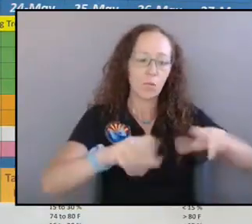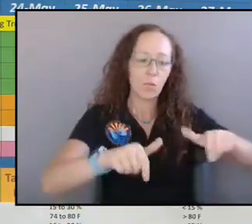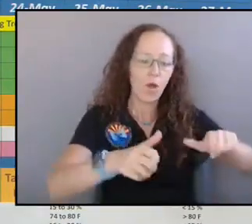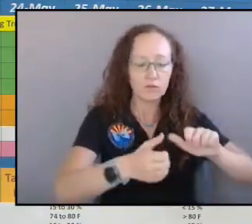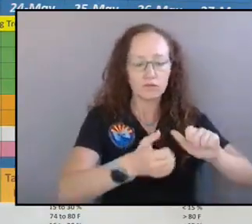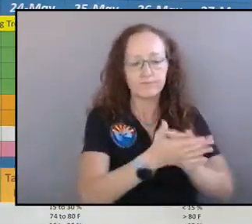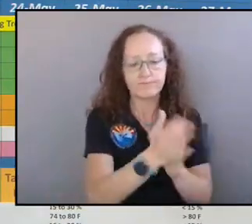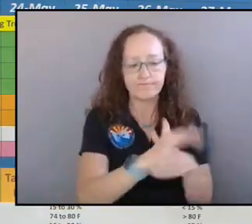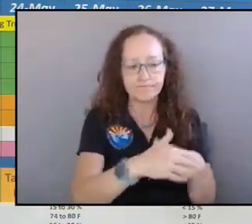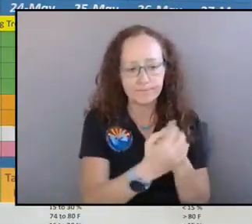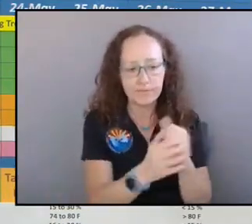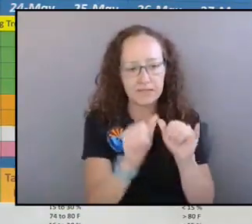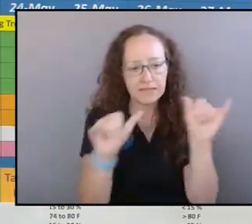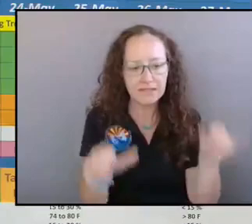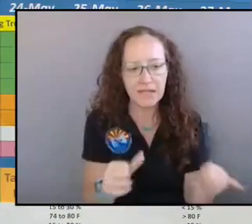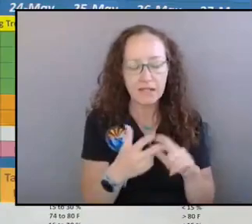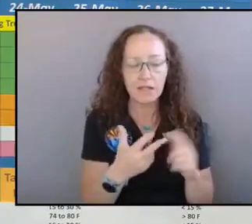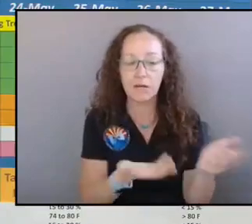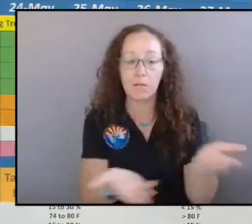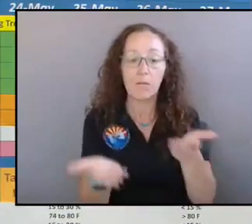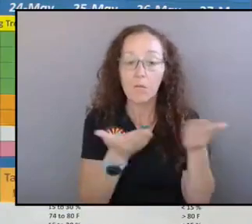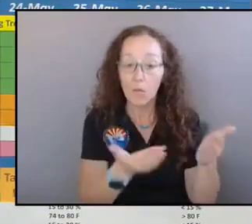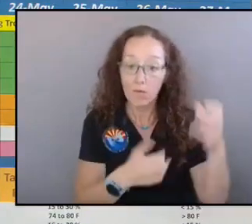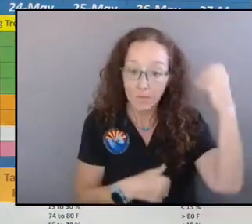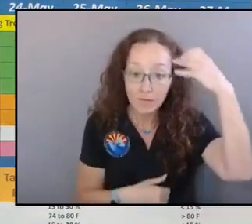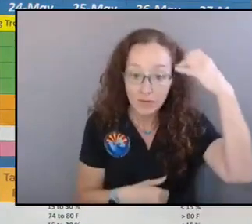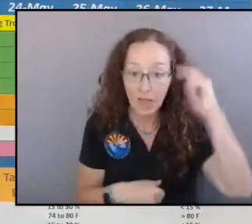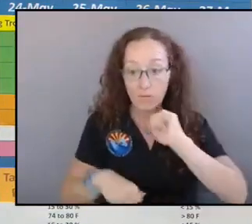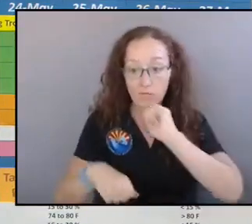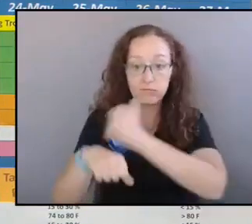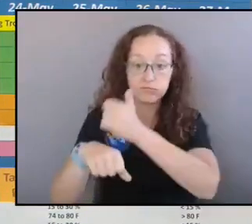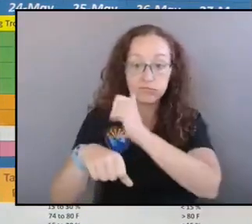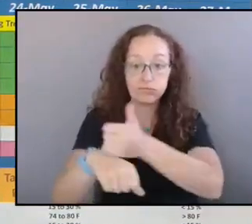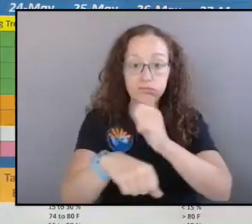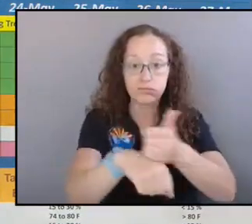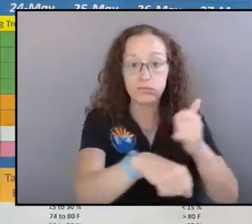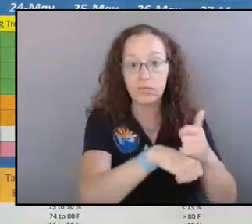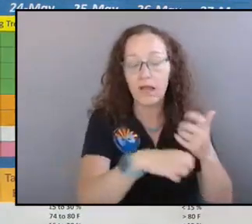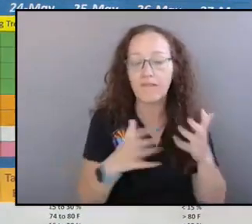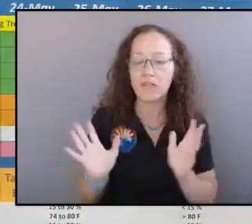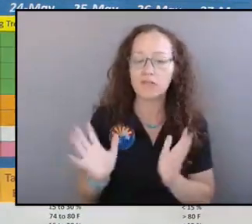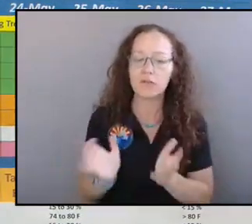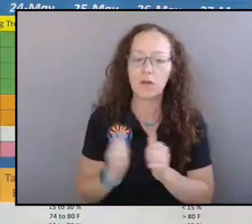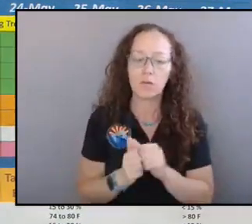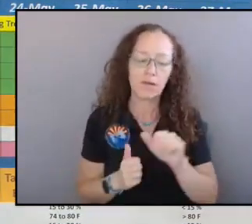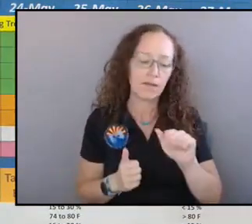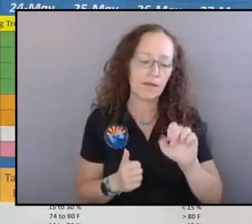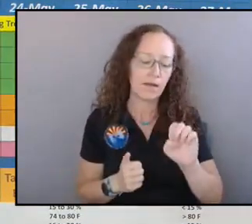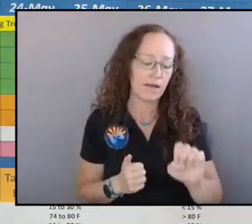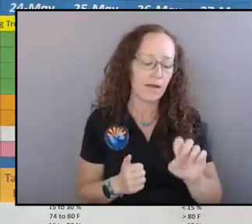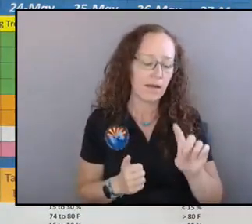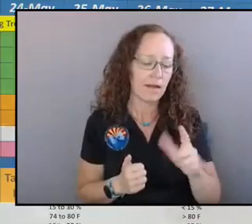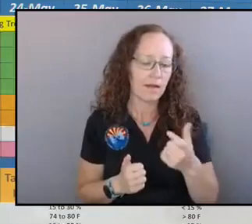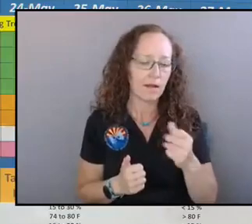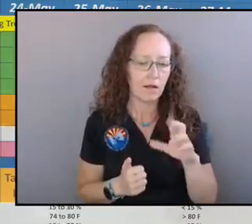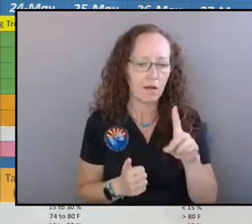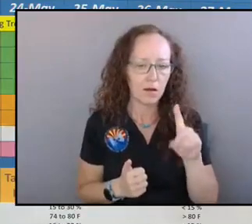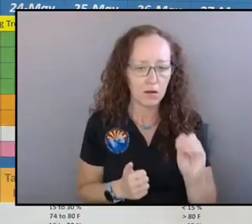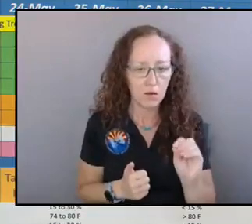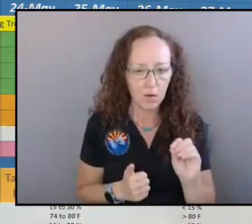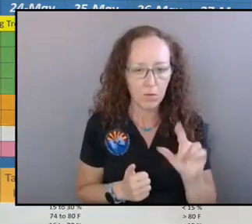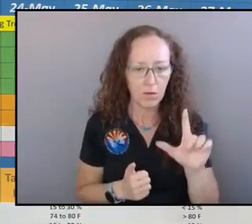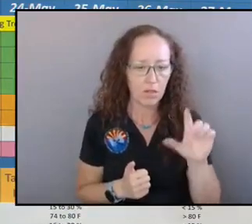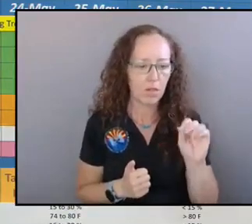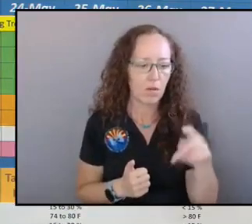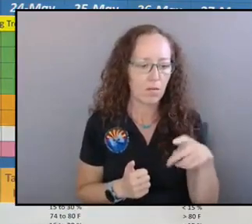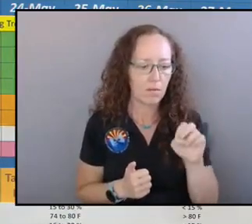I also had the pleasure of speaking with Edgardo Lopez. He's supervisor of the supply crew that had just pulled